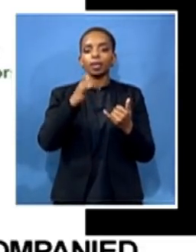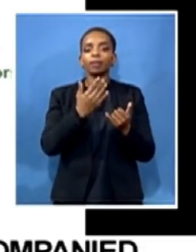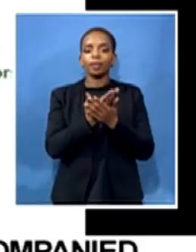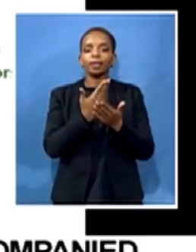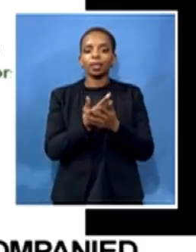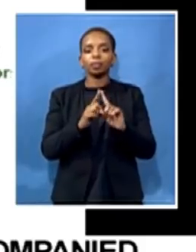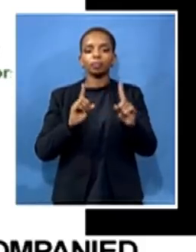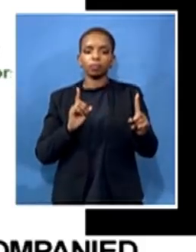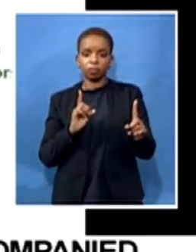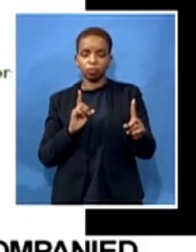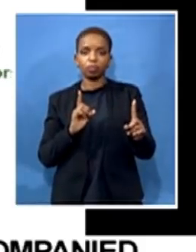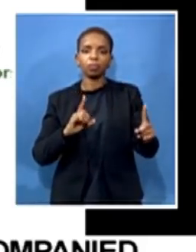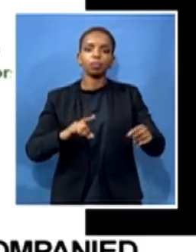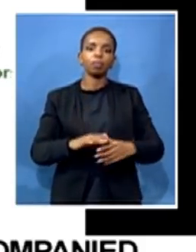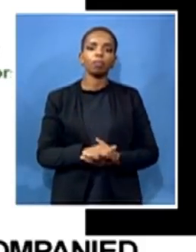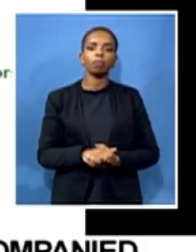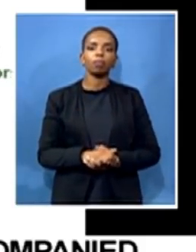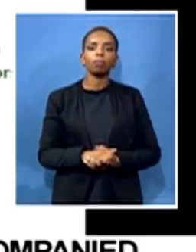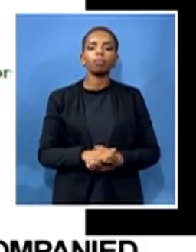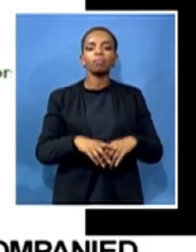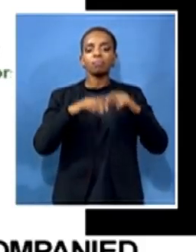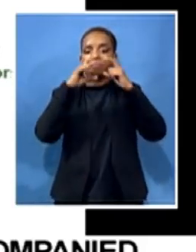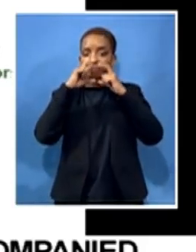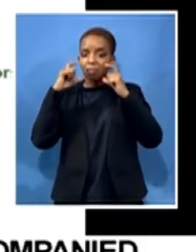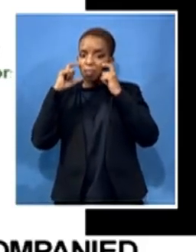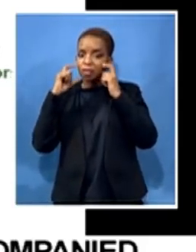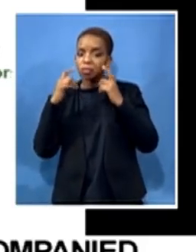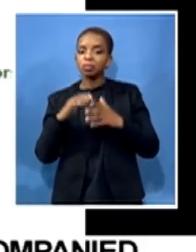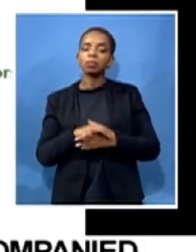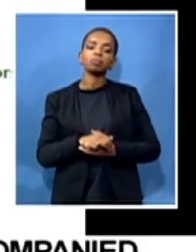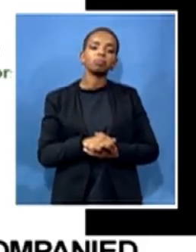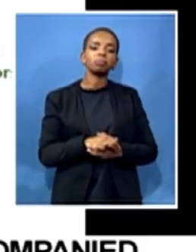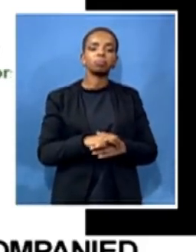the masks, and all the protocols that are necessary.